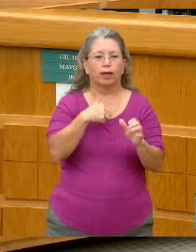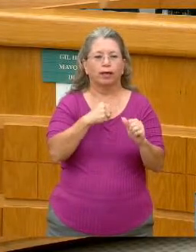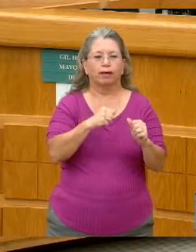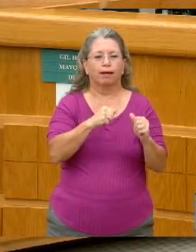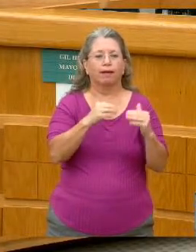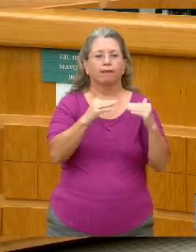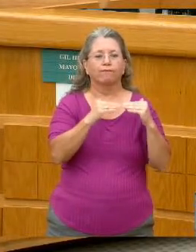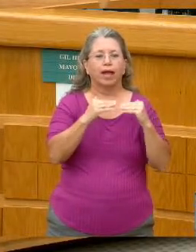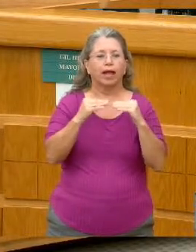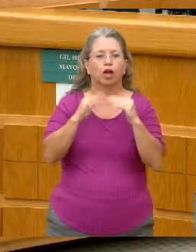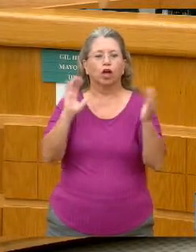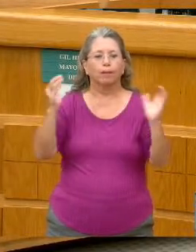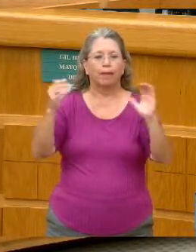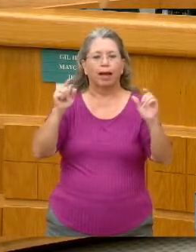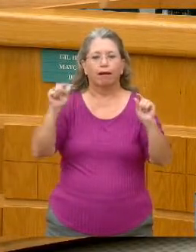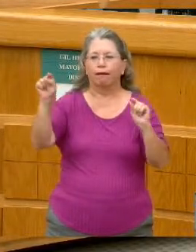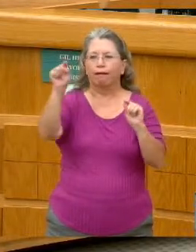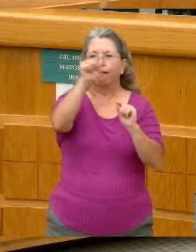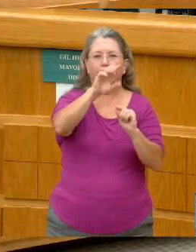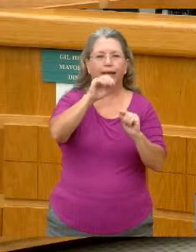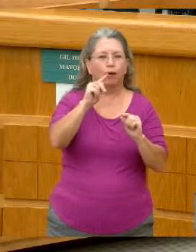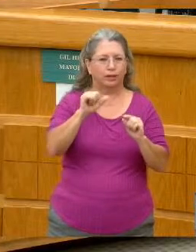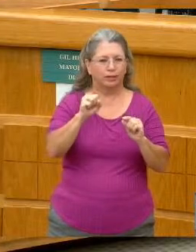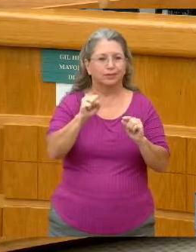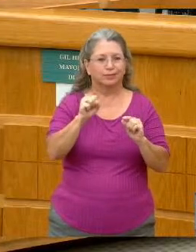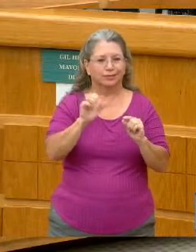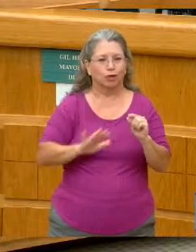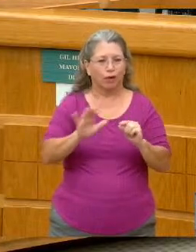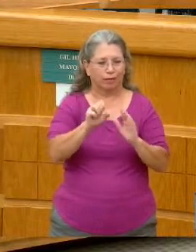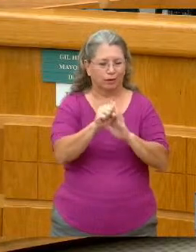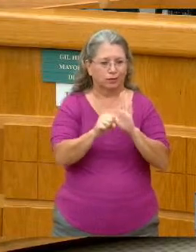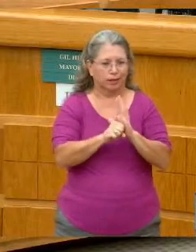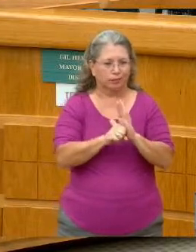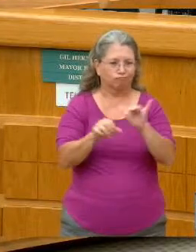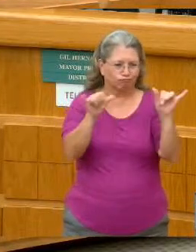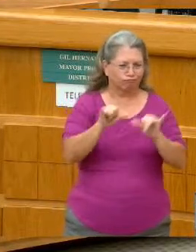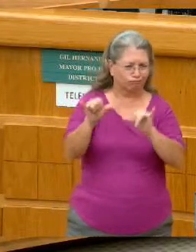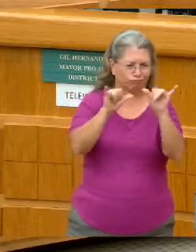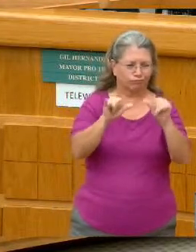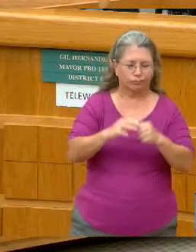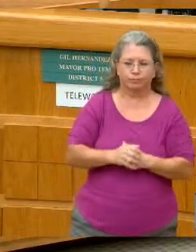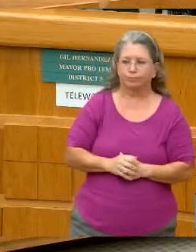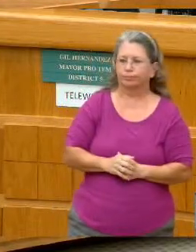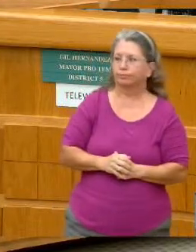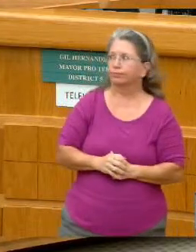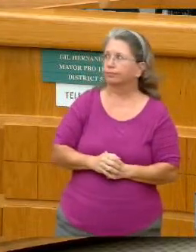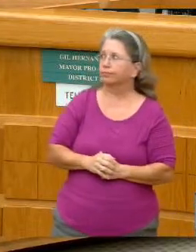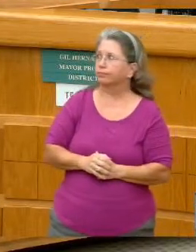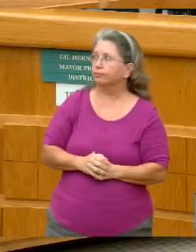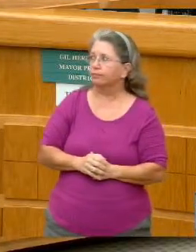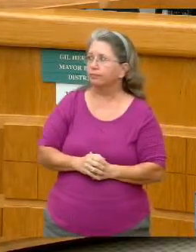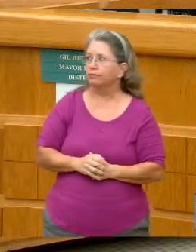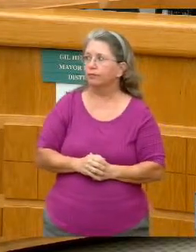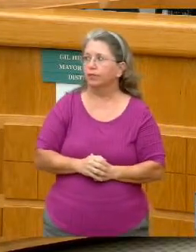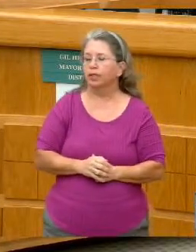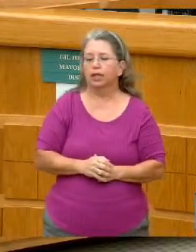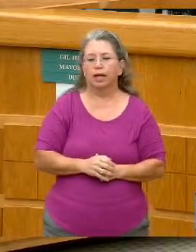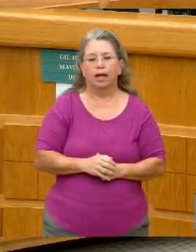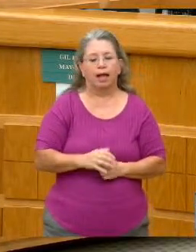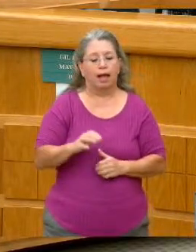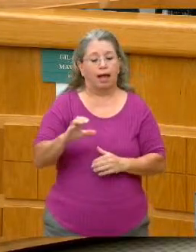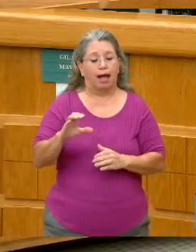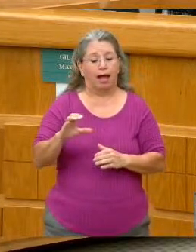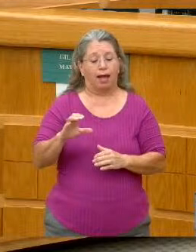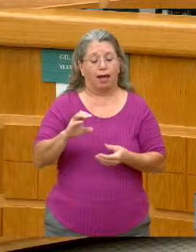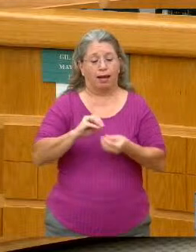So overall, recoveries are moving in the right direction. The active cases right now still seem to have been roughly level